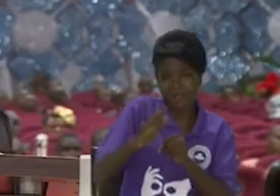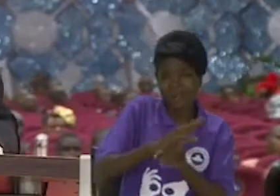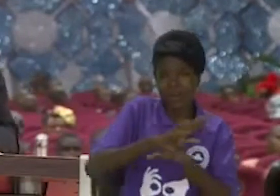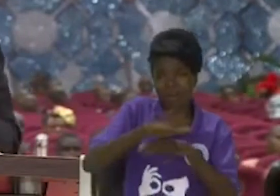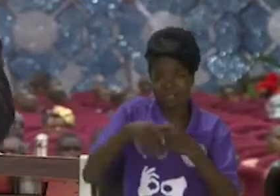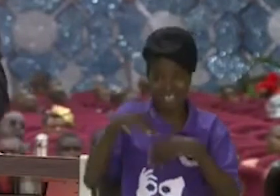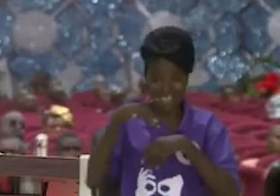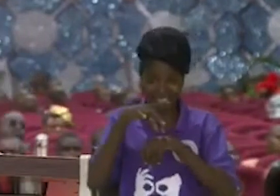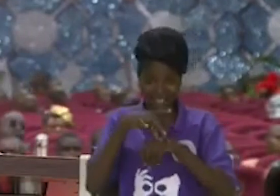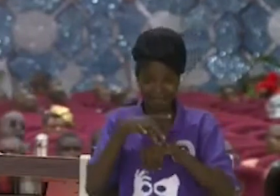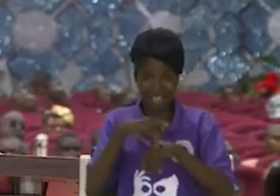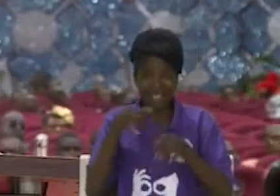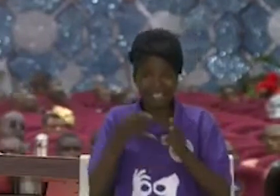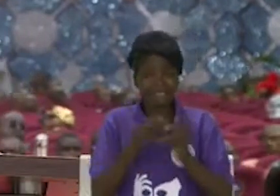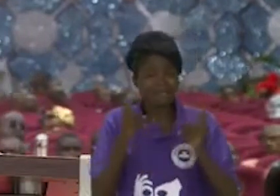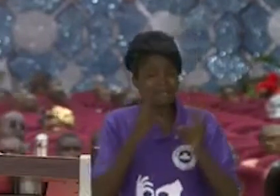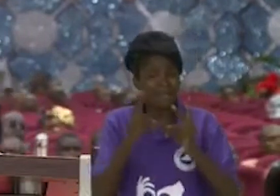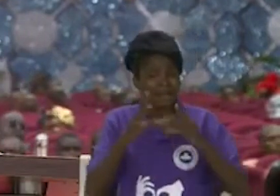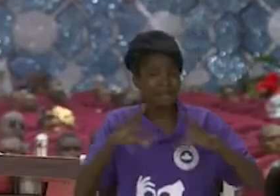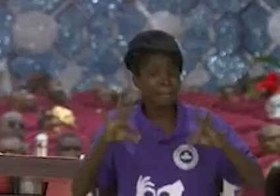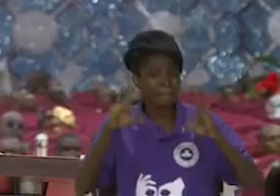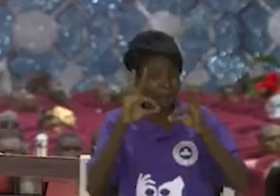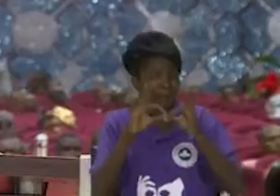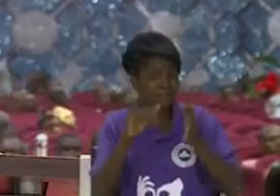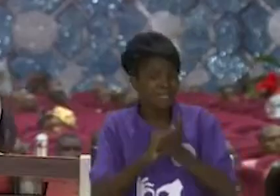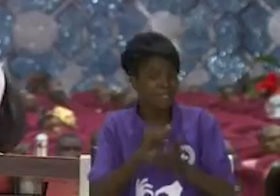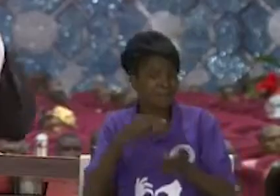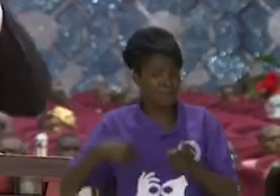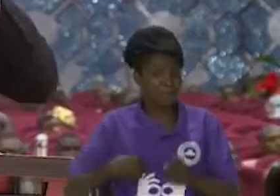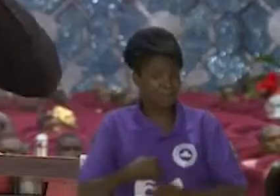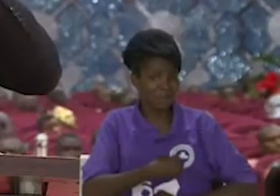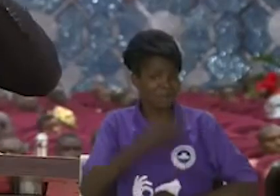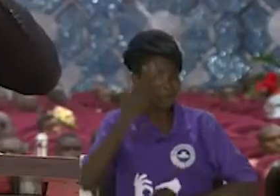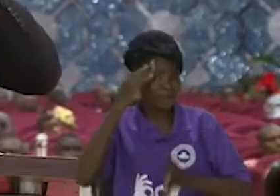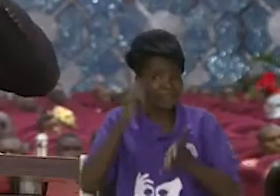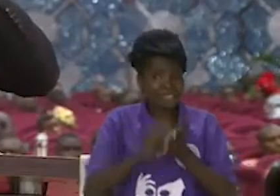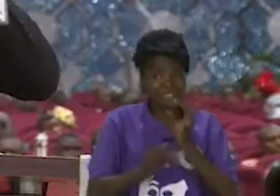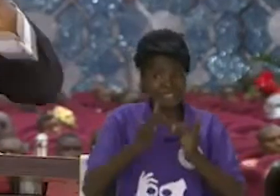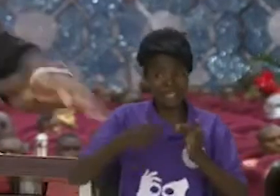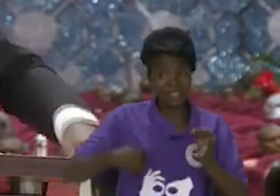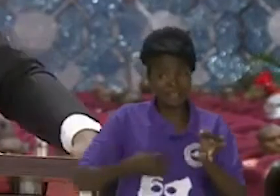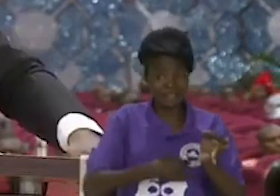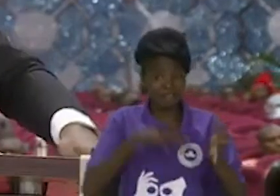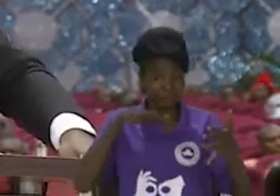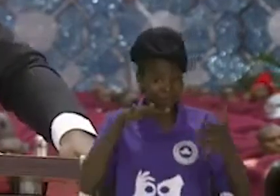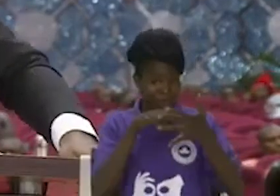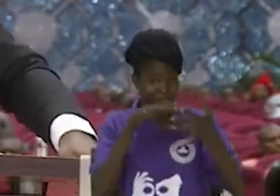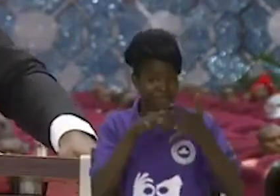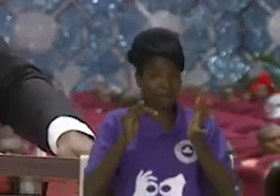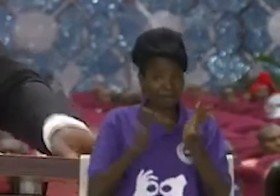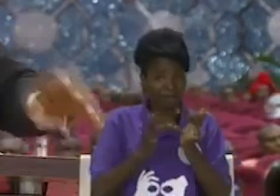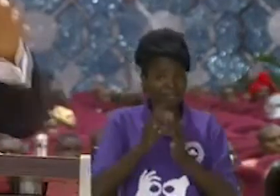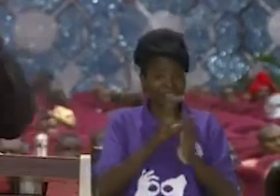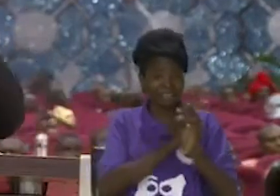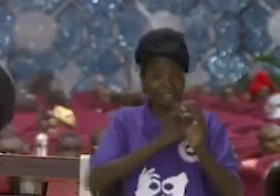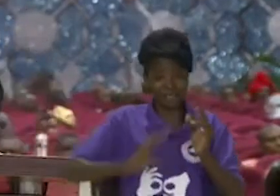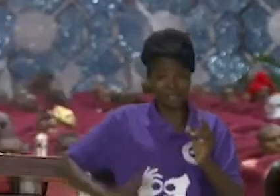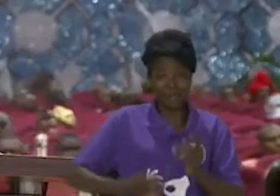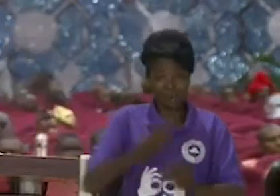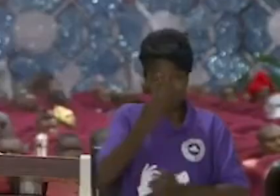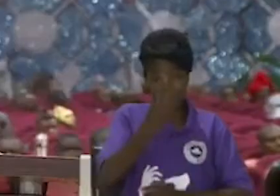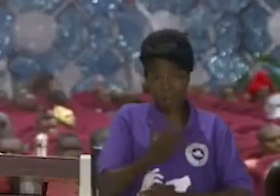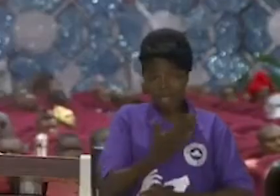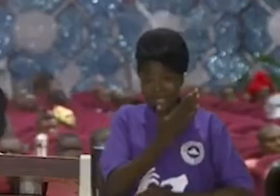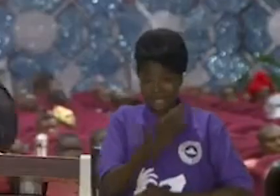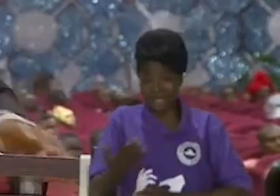earth. It is very important that we take note of that, because if we study the case of our Lord Jesus Christ, one of the things that he told